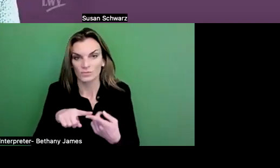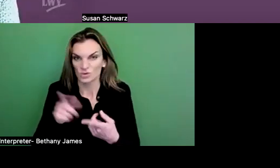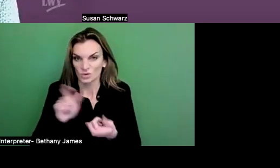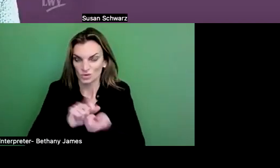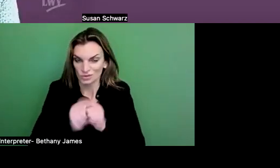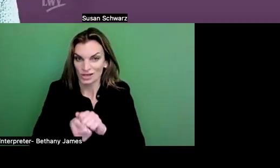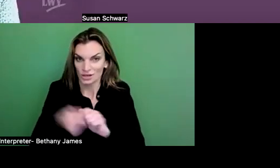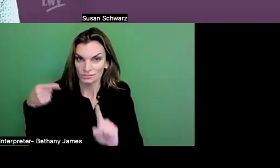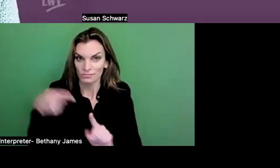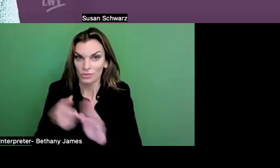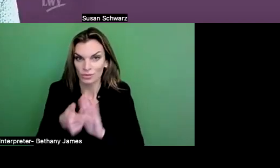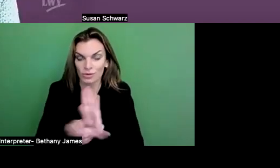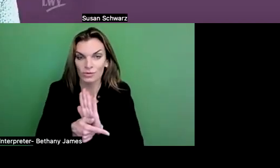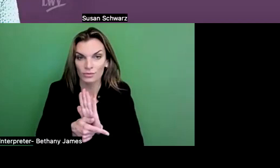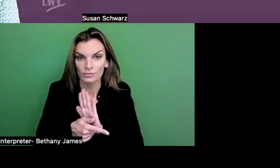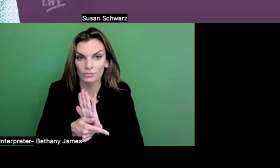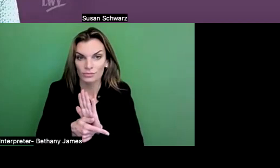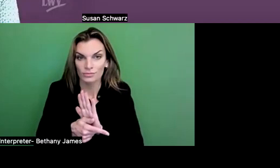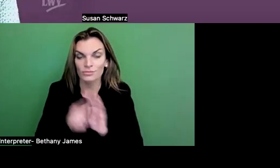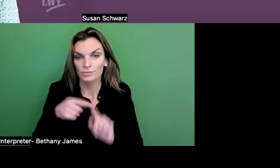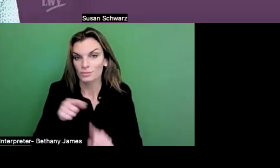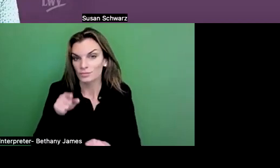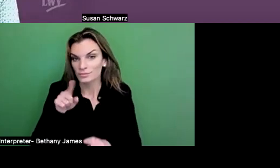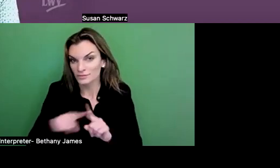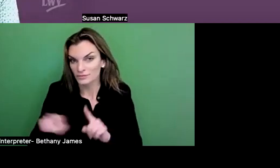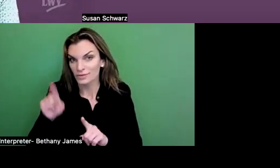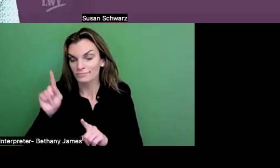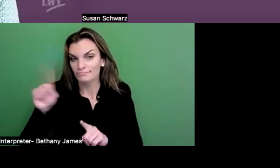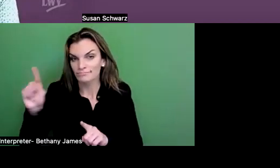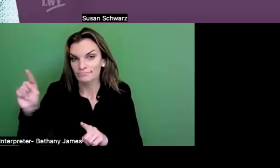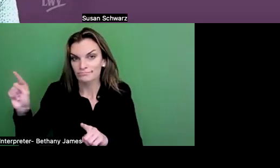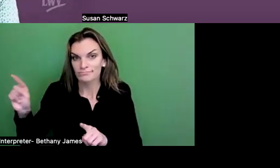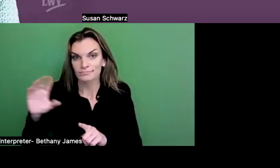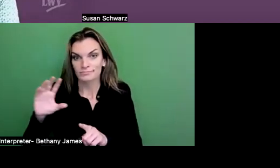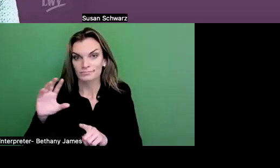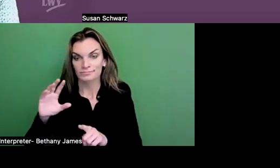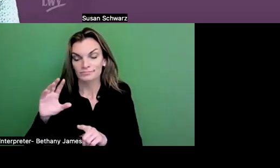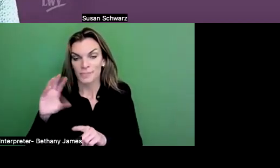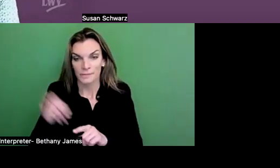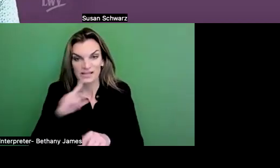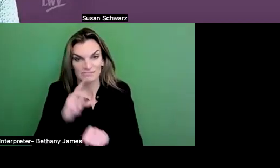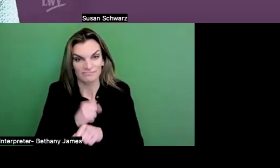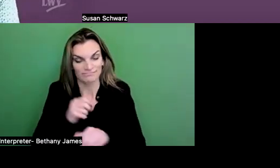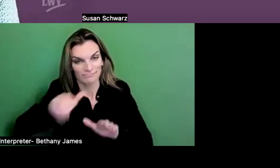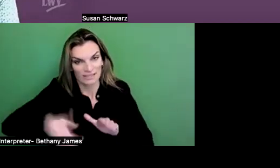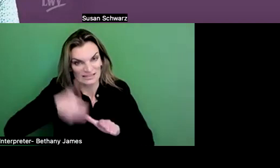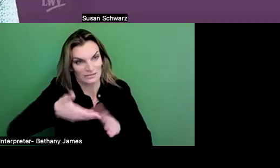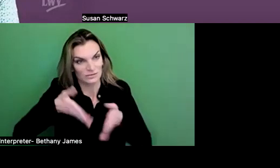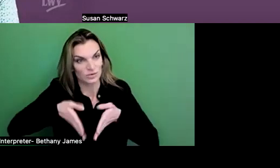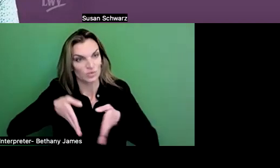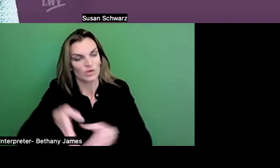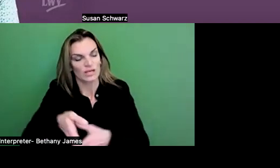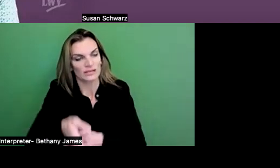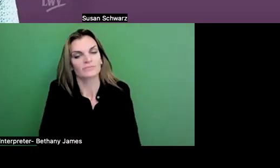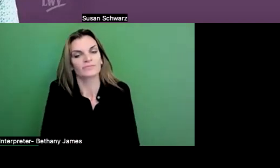where when utilities and other people dig up the street, they have to